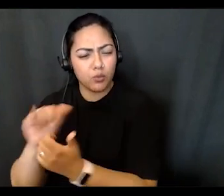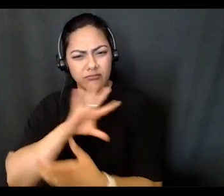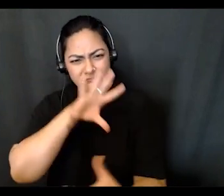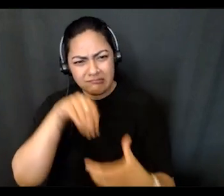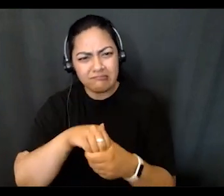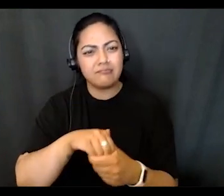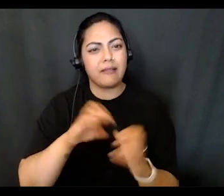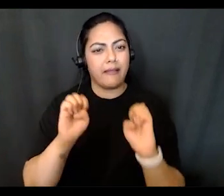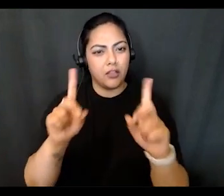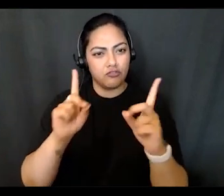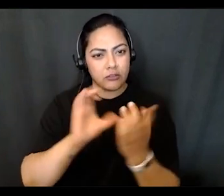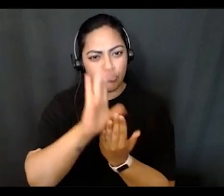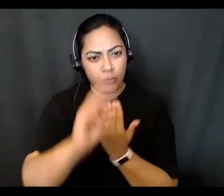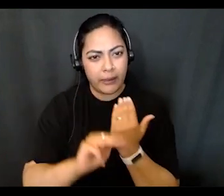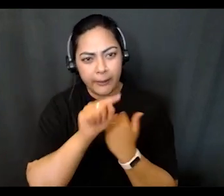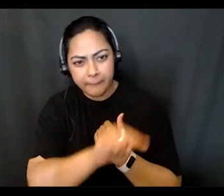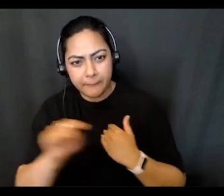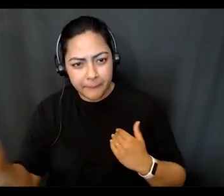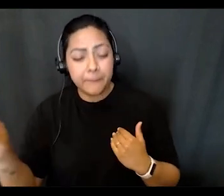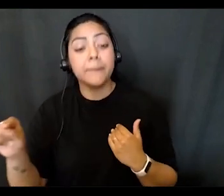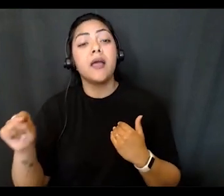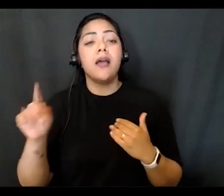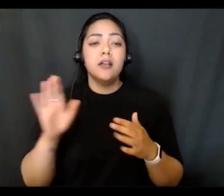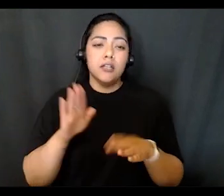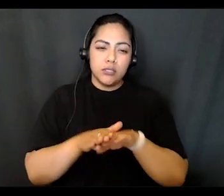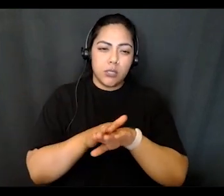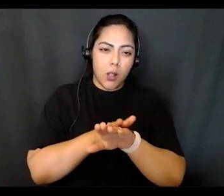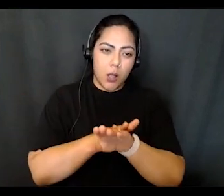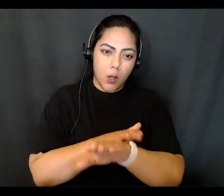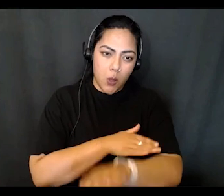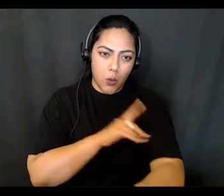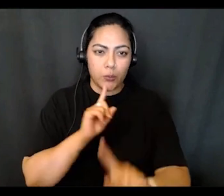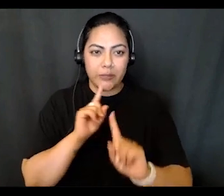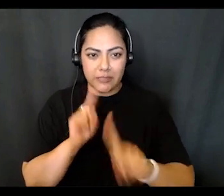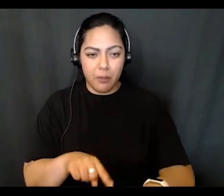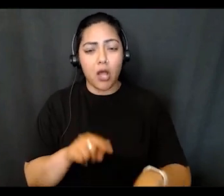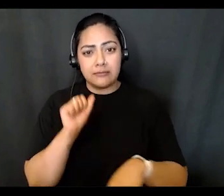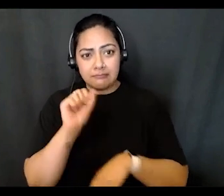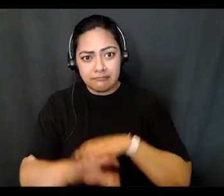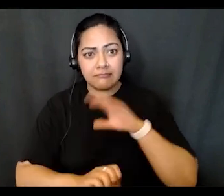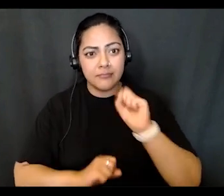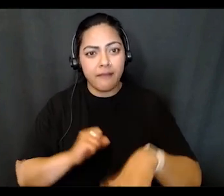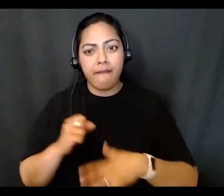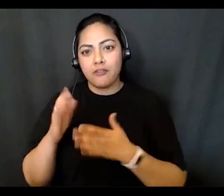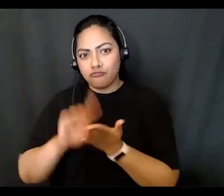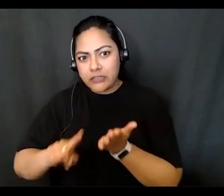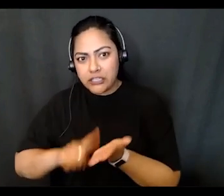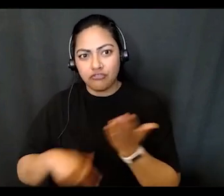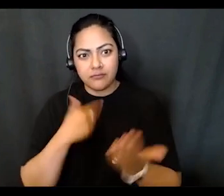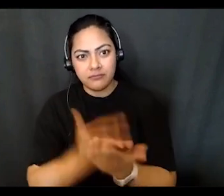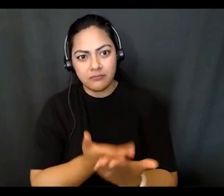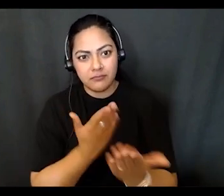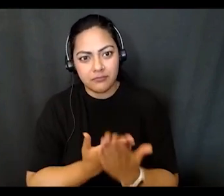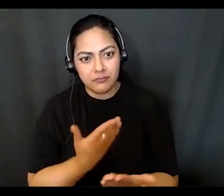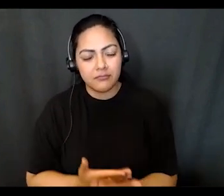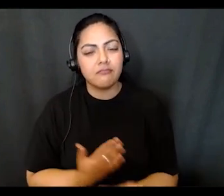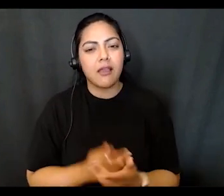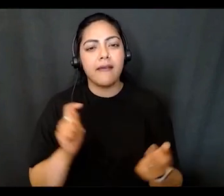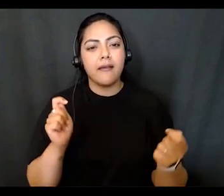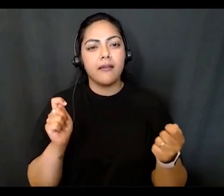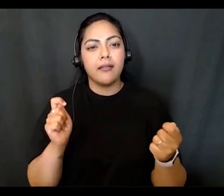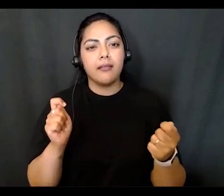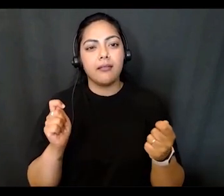practice. And yet we know that systems have been really slow to respond to that. Next slide, please.